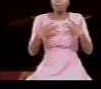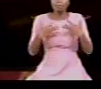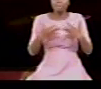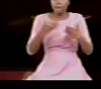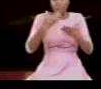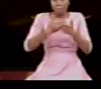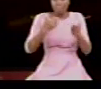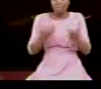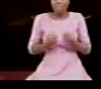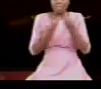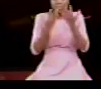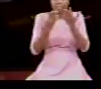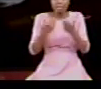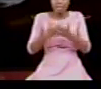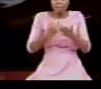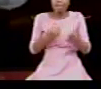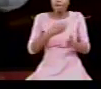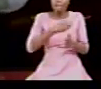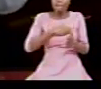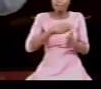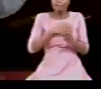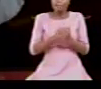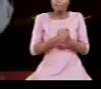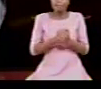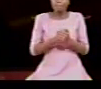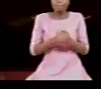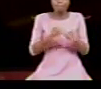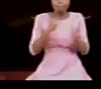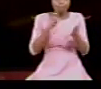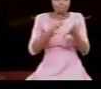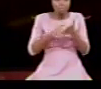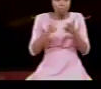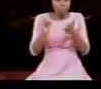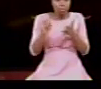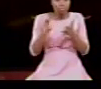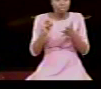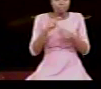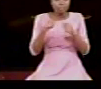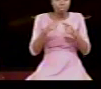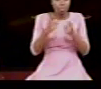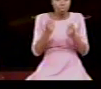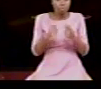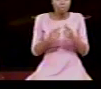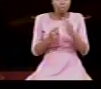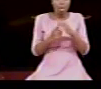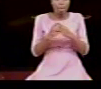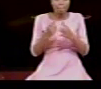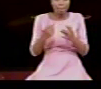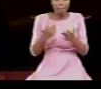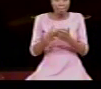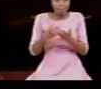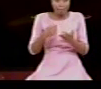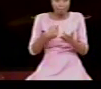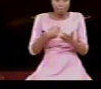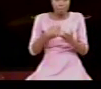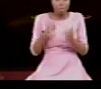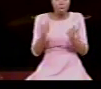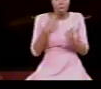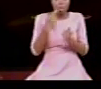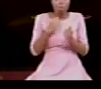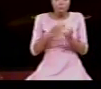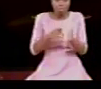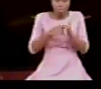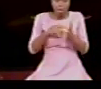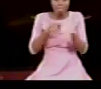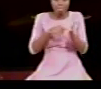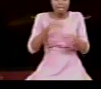sacrifice, before ministry. Verse 12. When you come to appear before me, who have required this at your hand